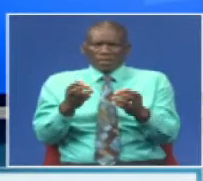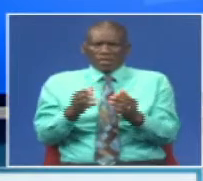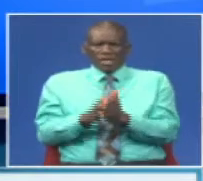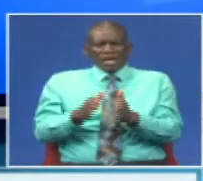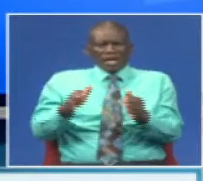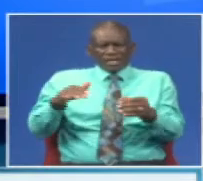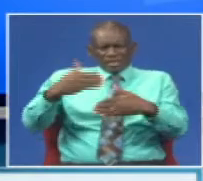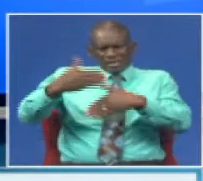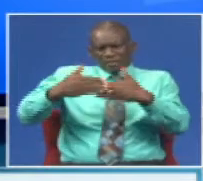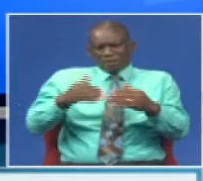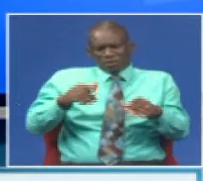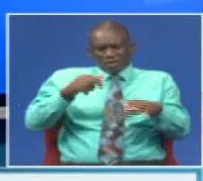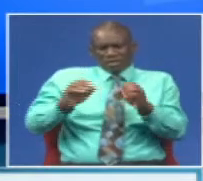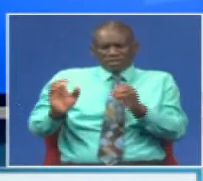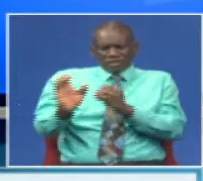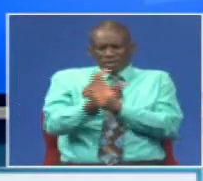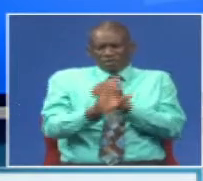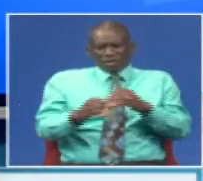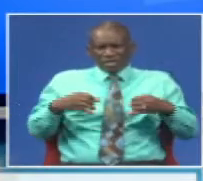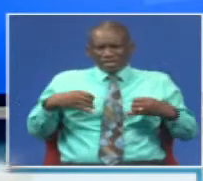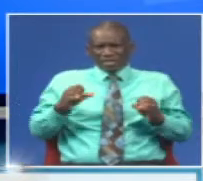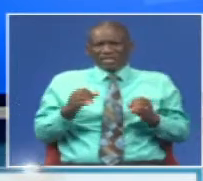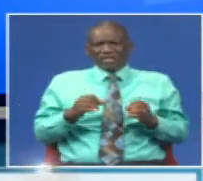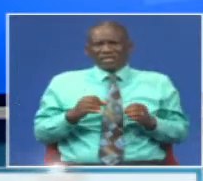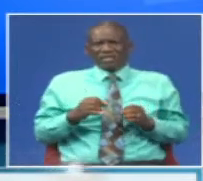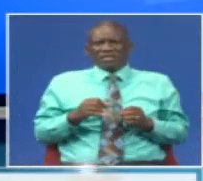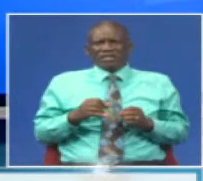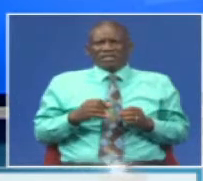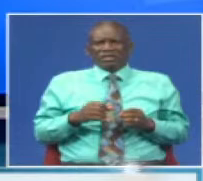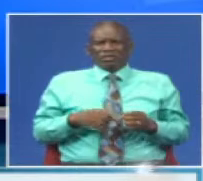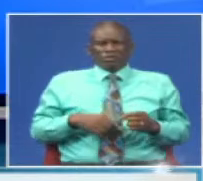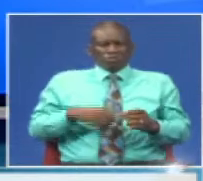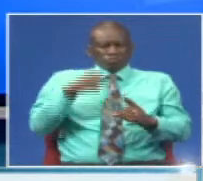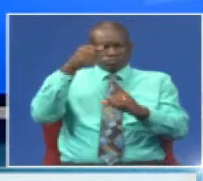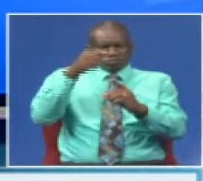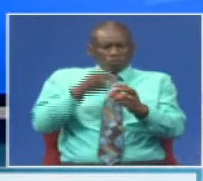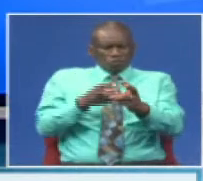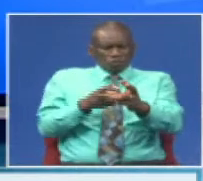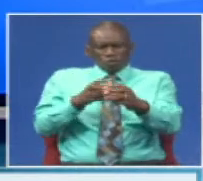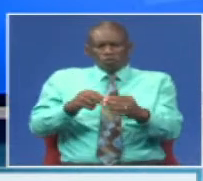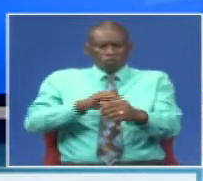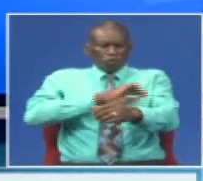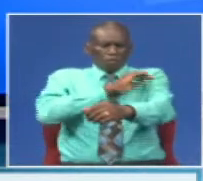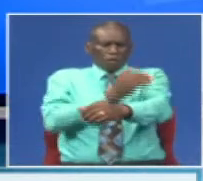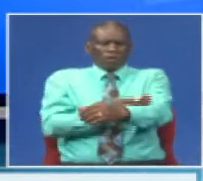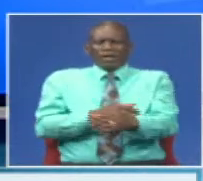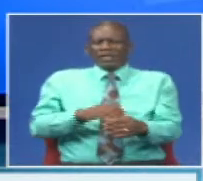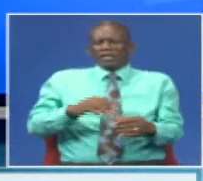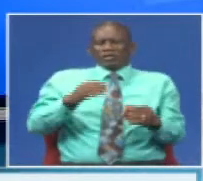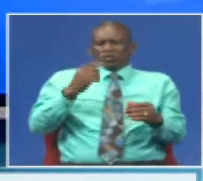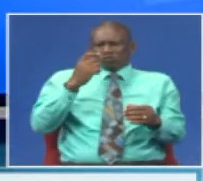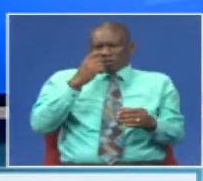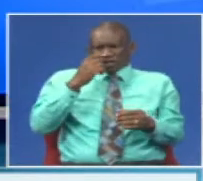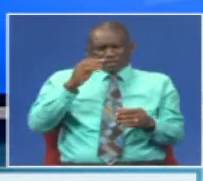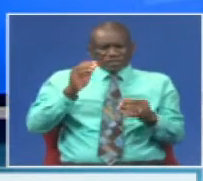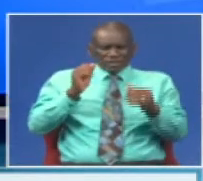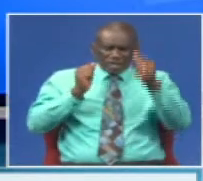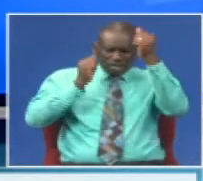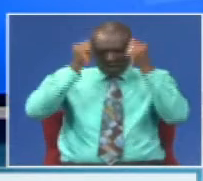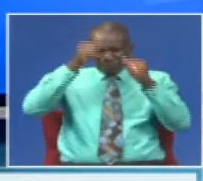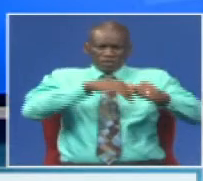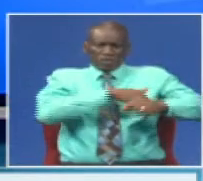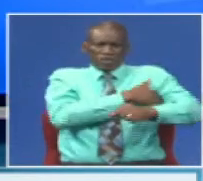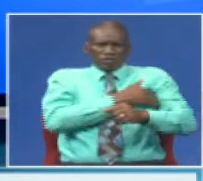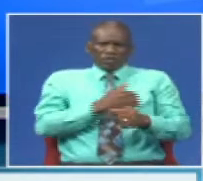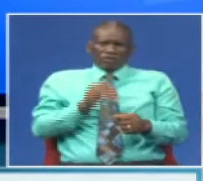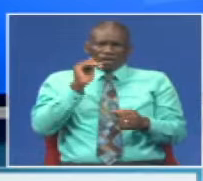across the country as two rival generals battle for power. This even as Sudan's army chief has branded the rapid support